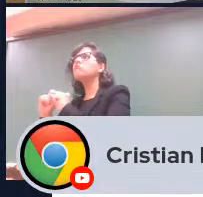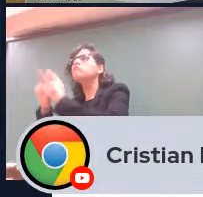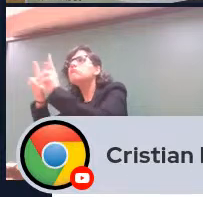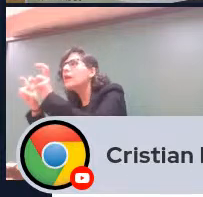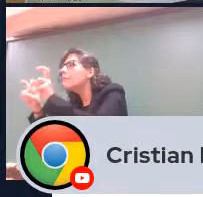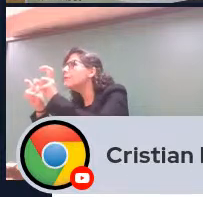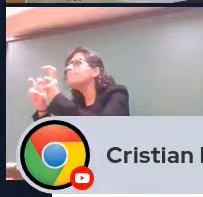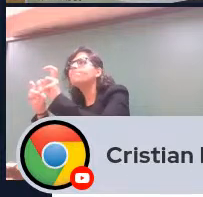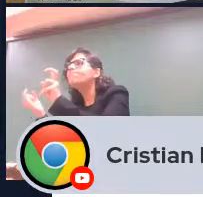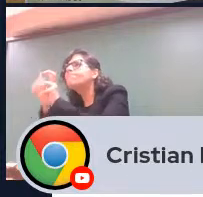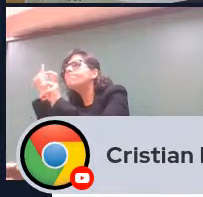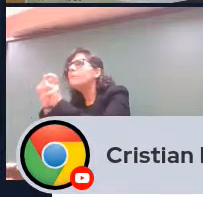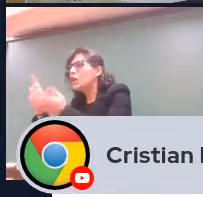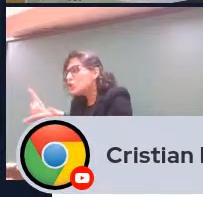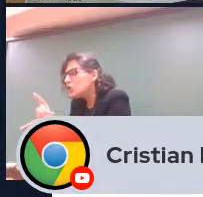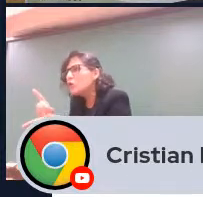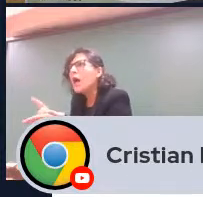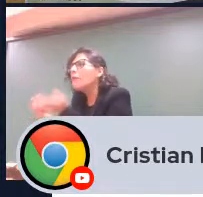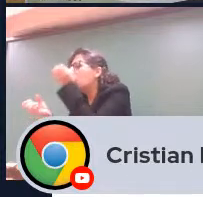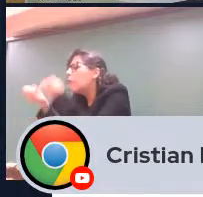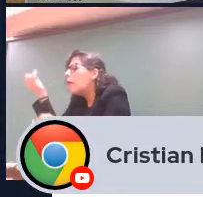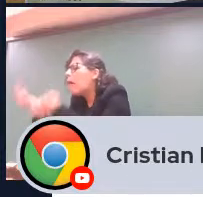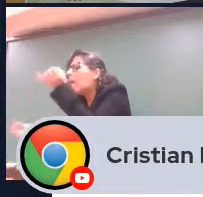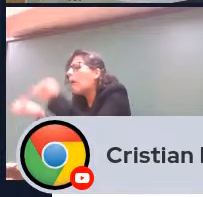their dictionary. They talk about it.